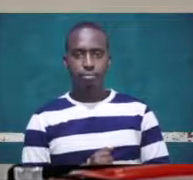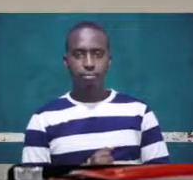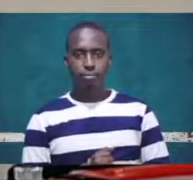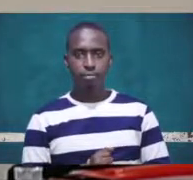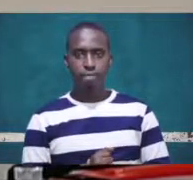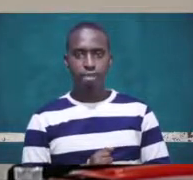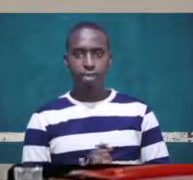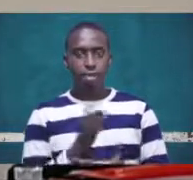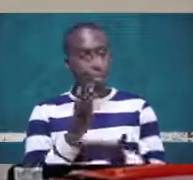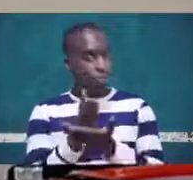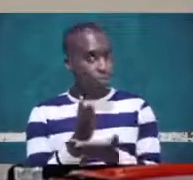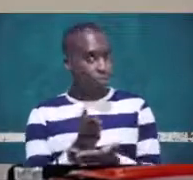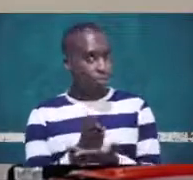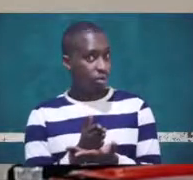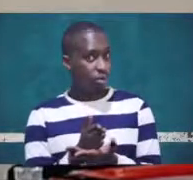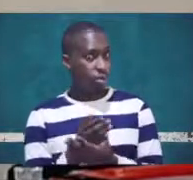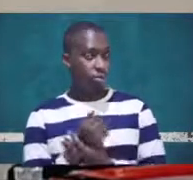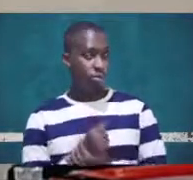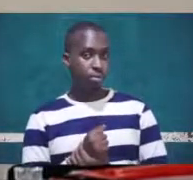It is true, it's a fact,